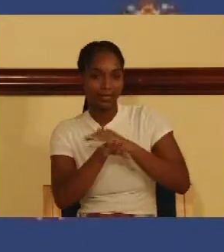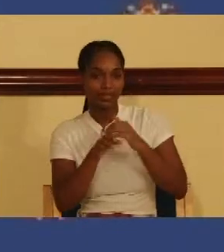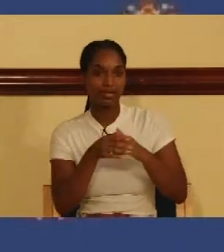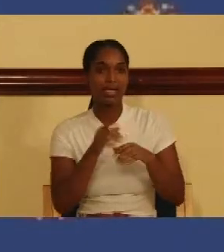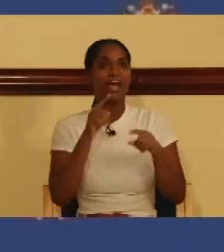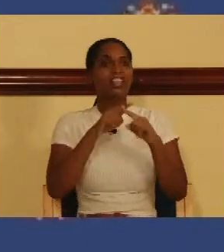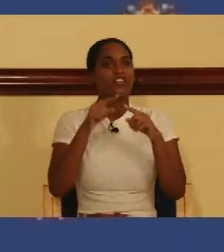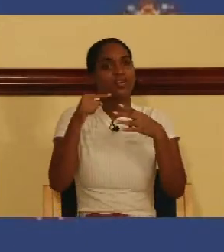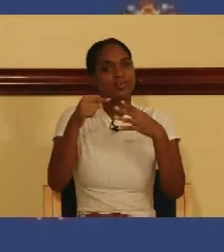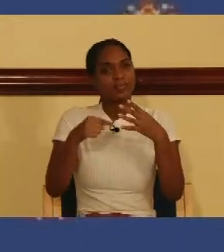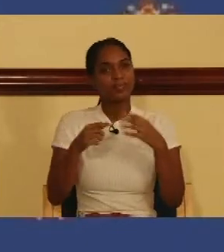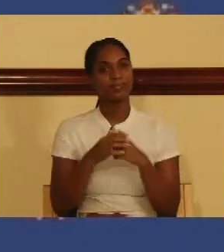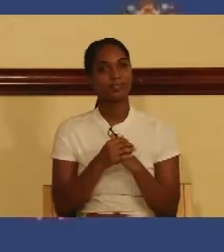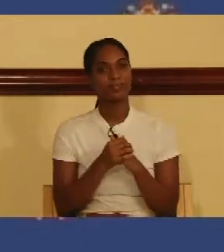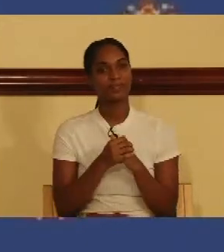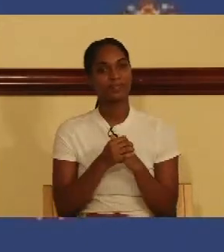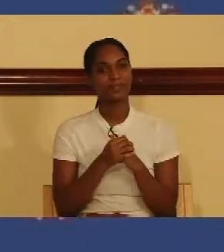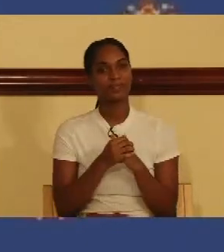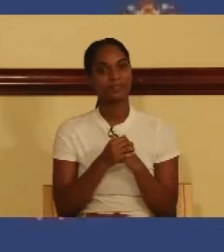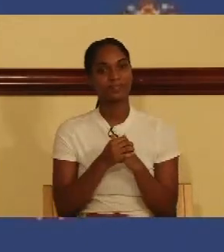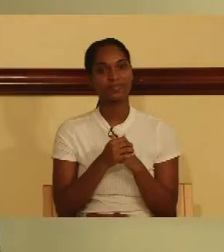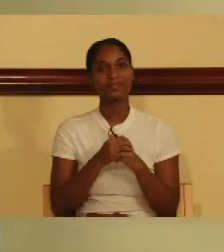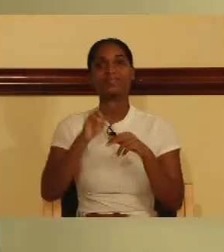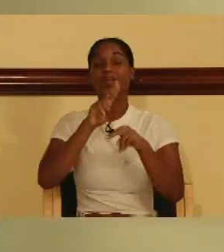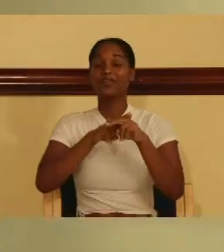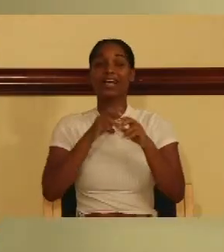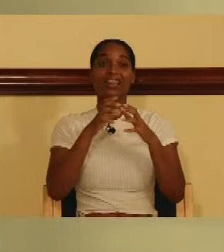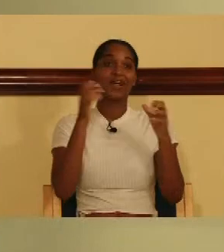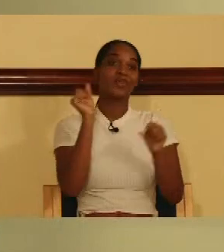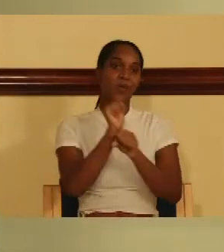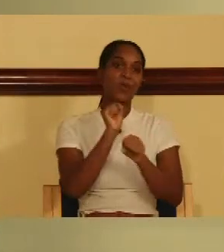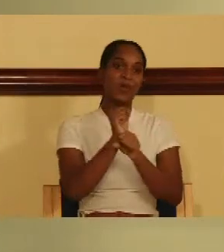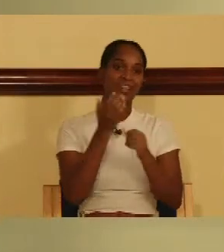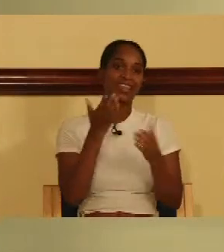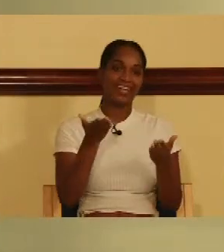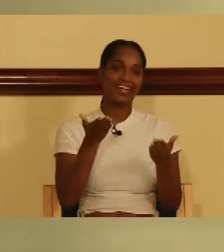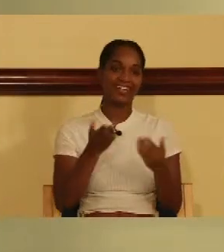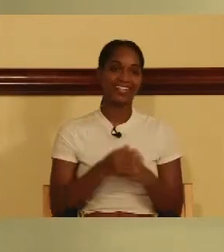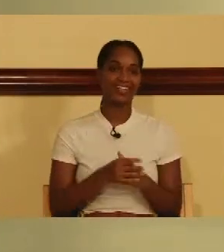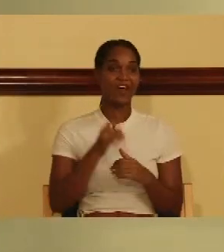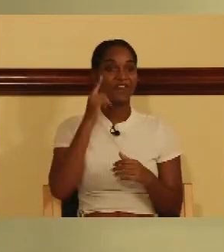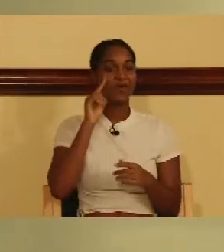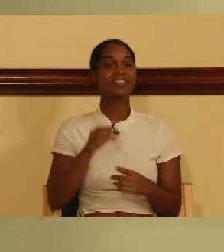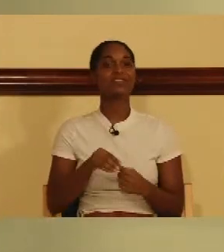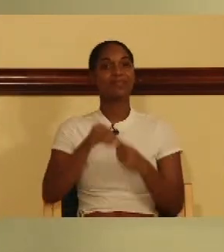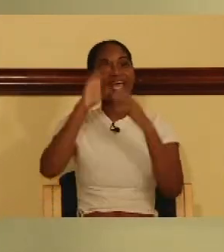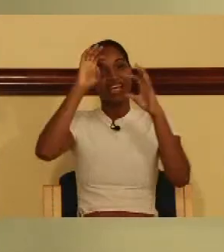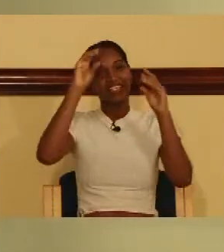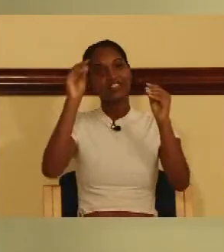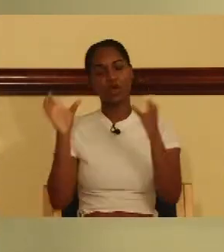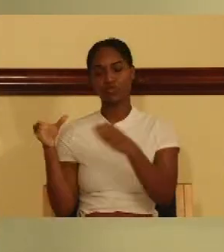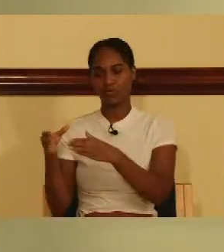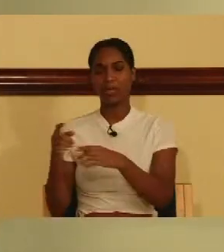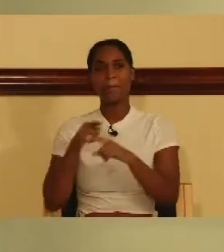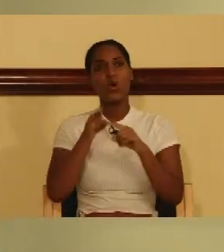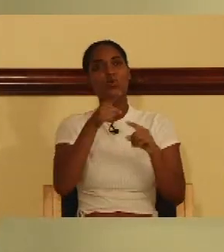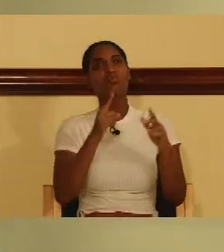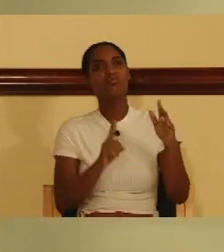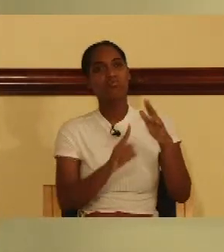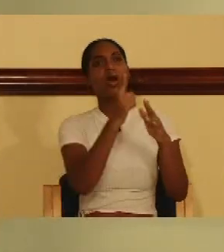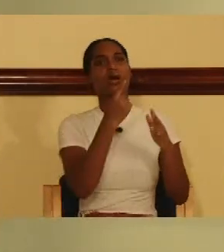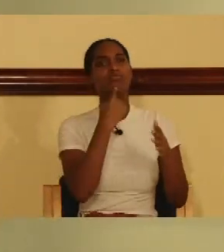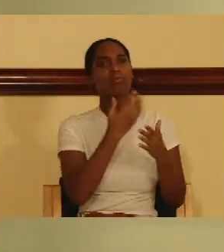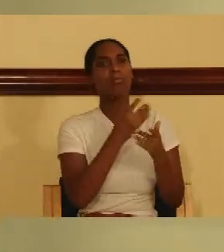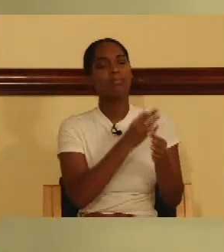with that for now. Of course, so lots of work there being done by this special education unit. But you've raised some important points, and